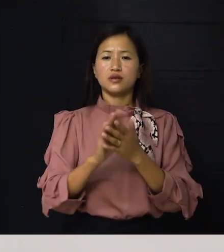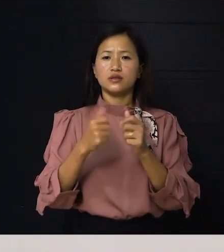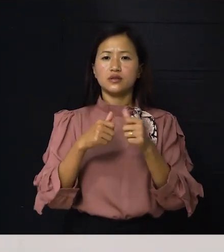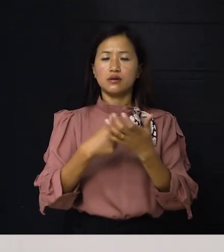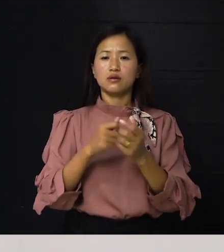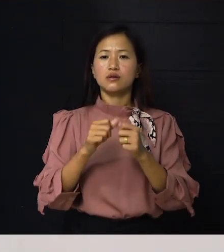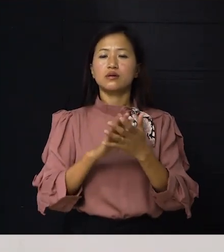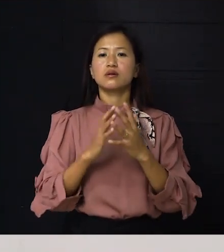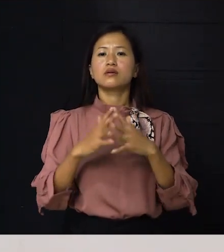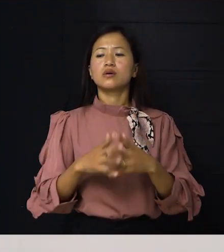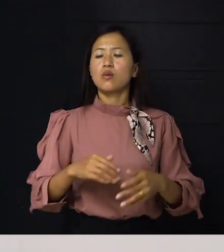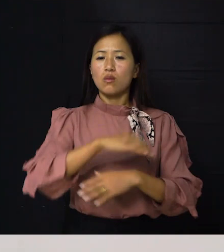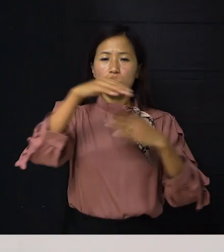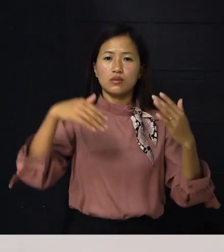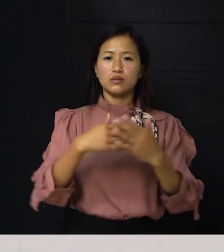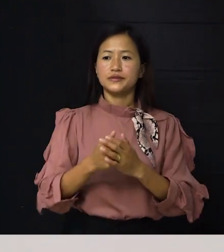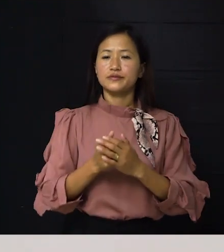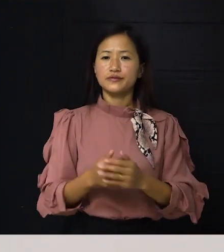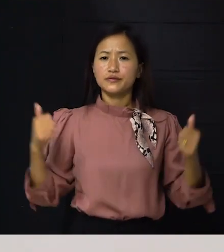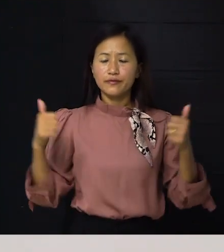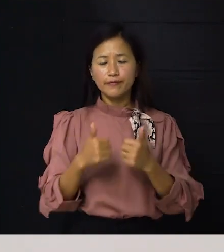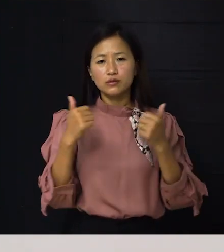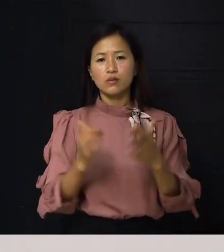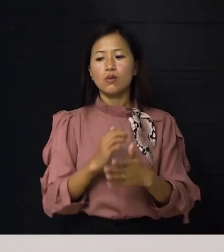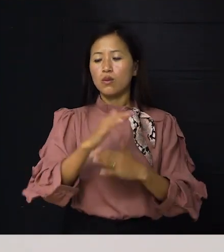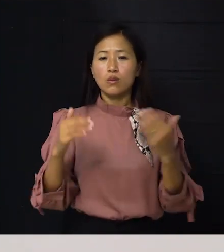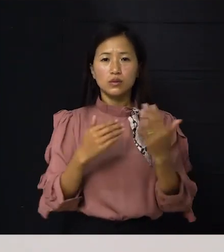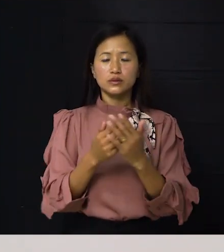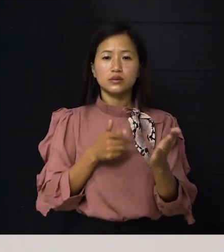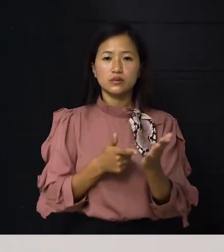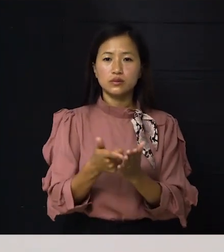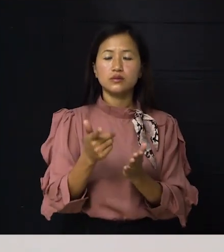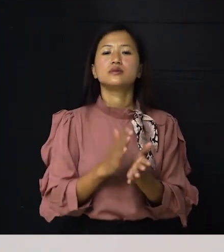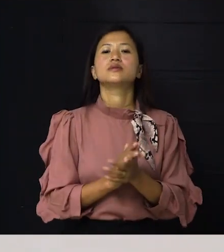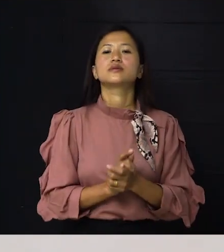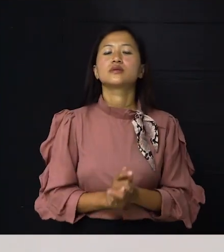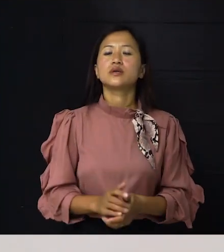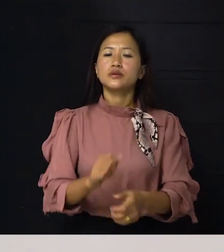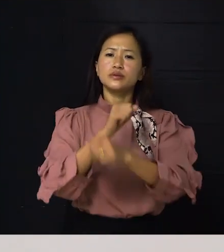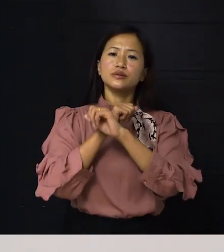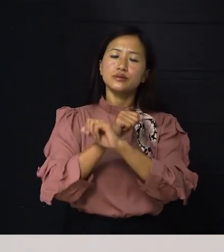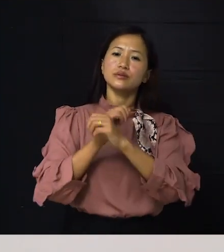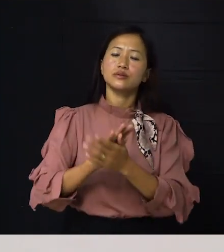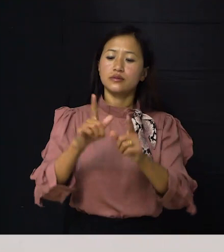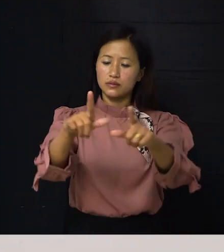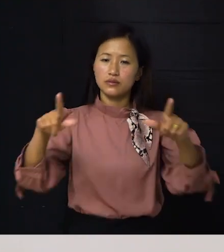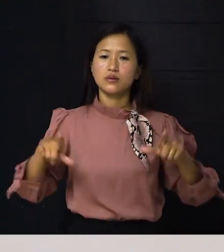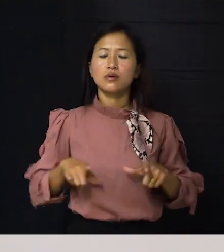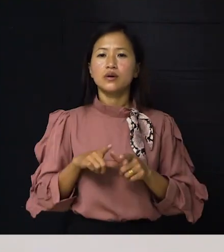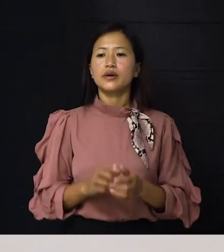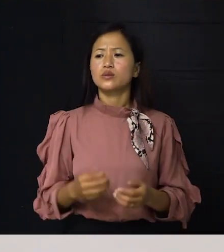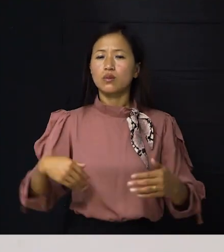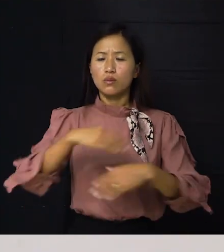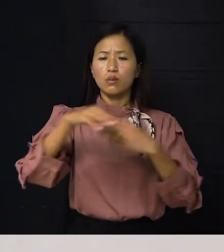was able to defeat all the rulers, and one after the other, these rulers surrendered their land and all the